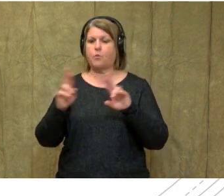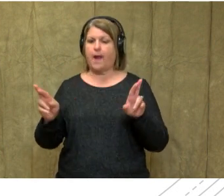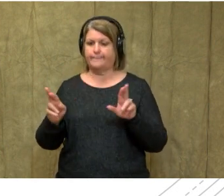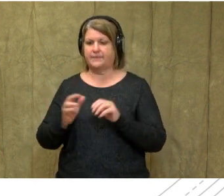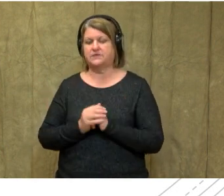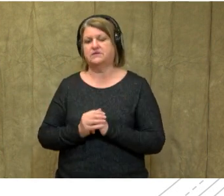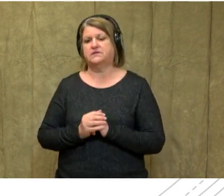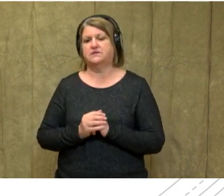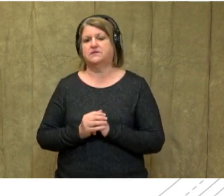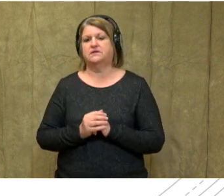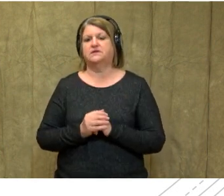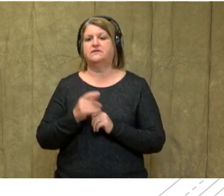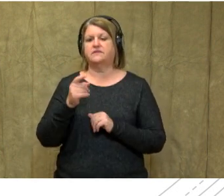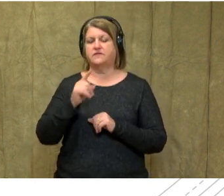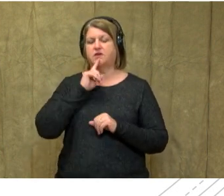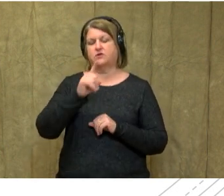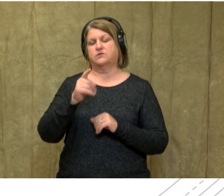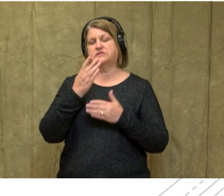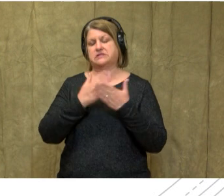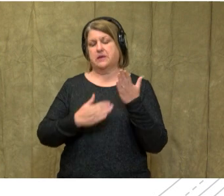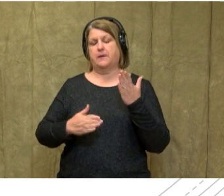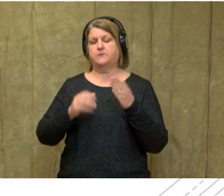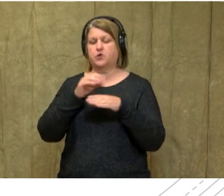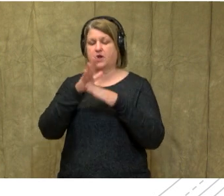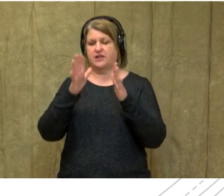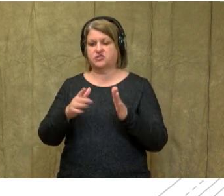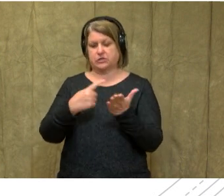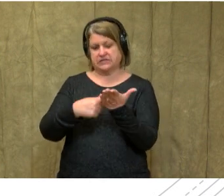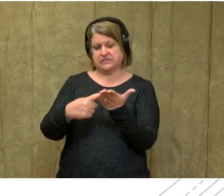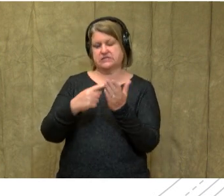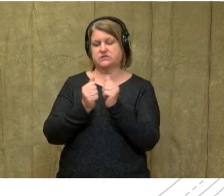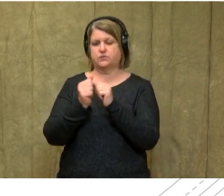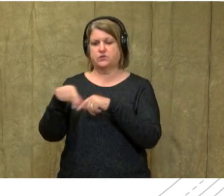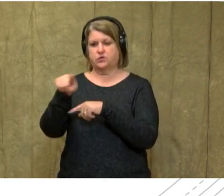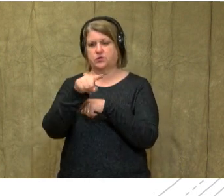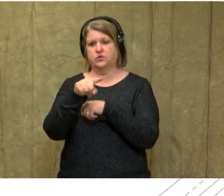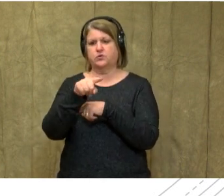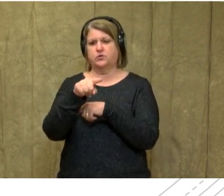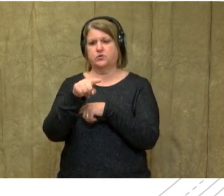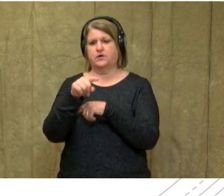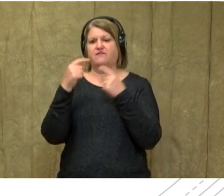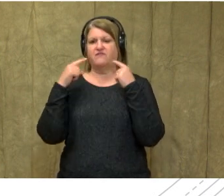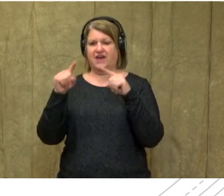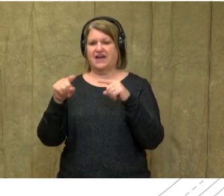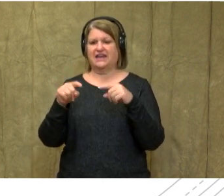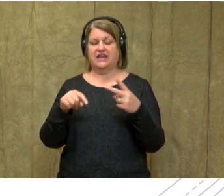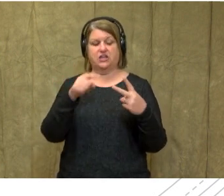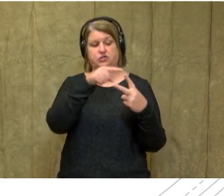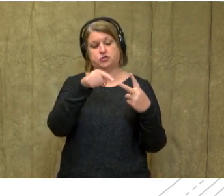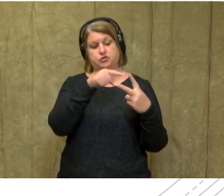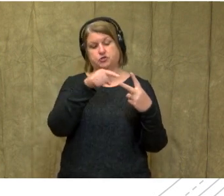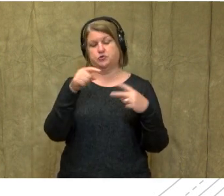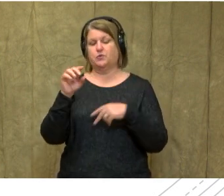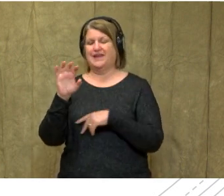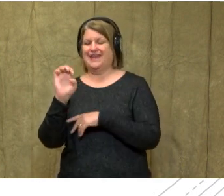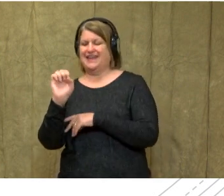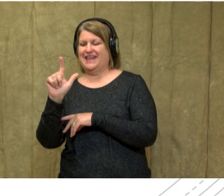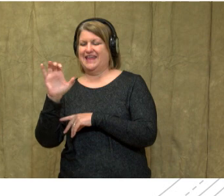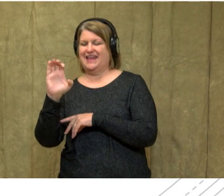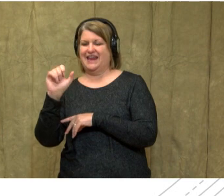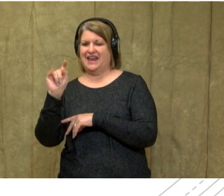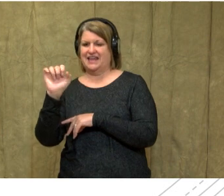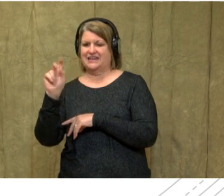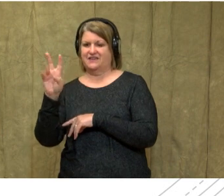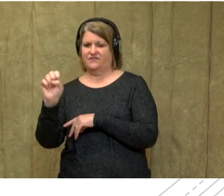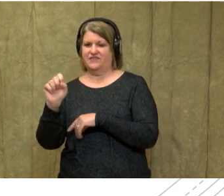your specific school counselor at your school can talk to you about. And then finally, 2 elective classes, and those vary from